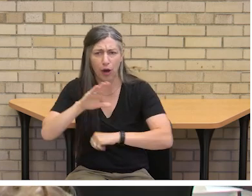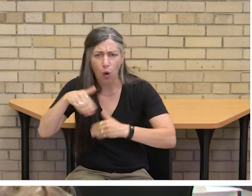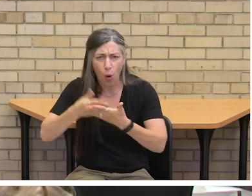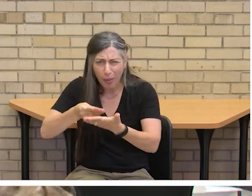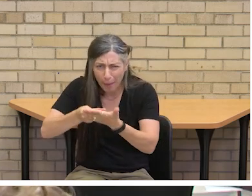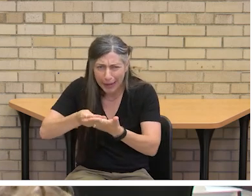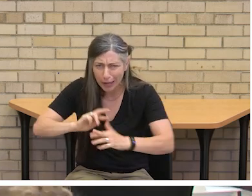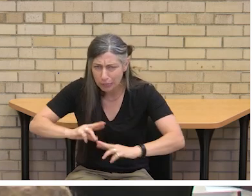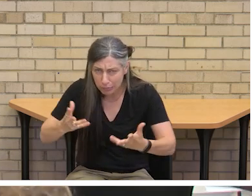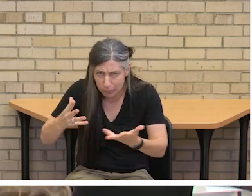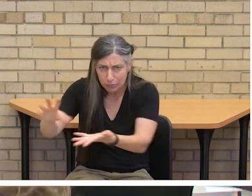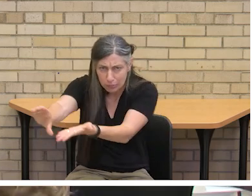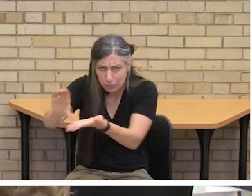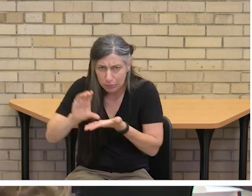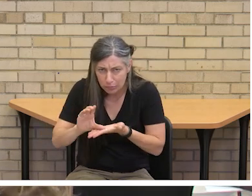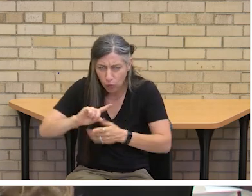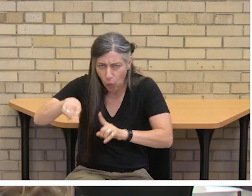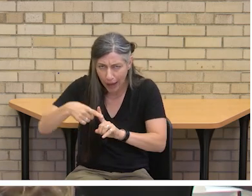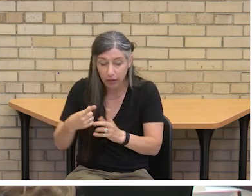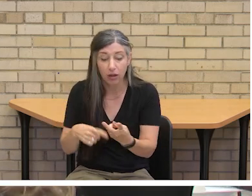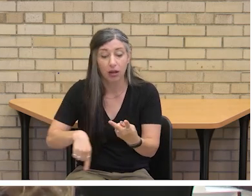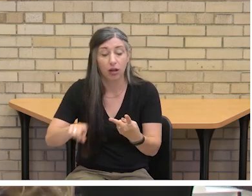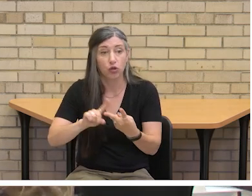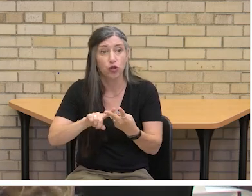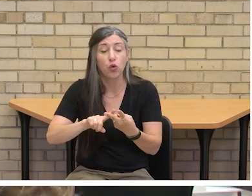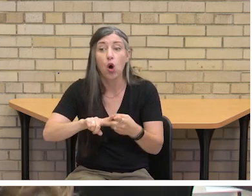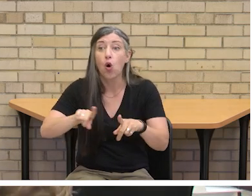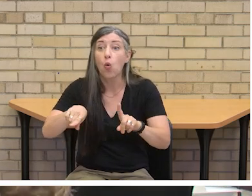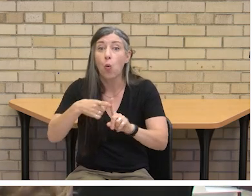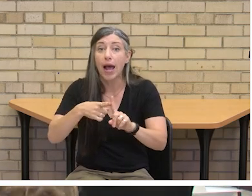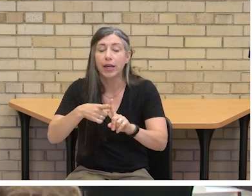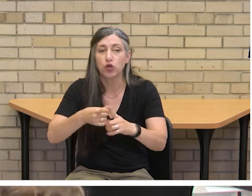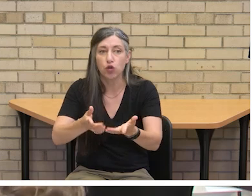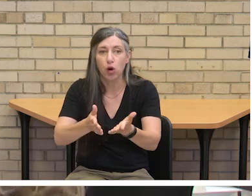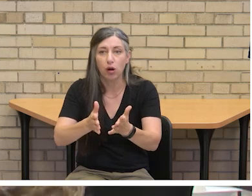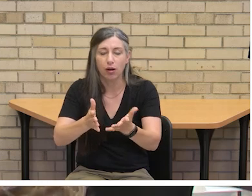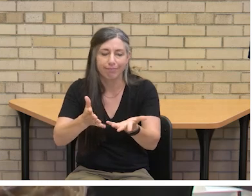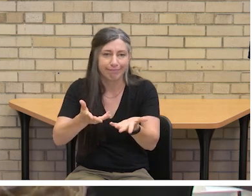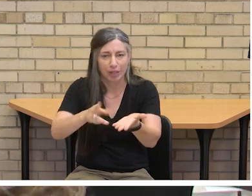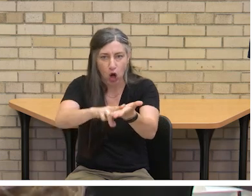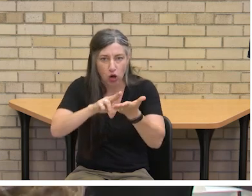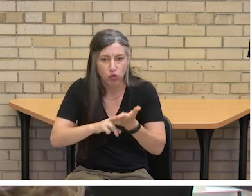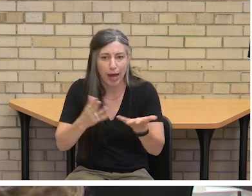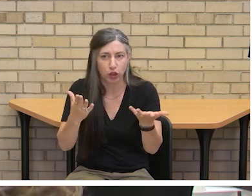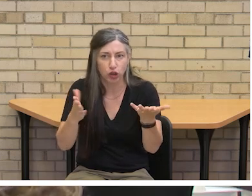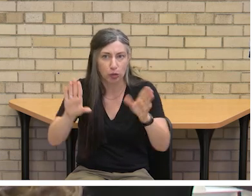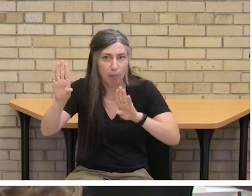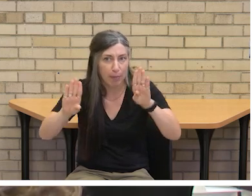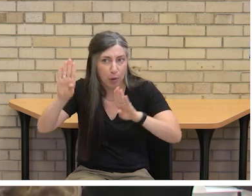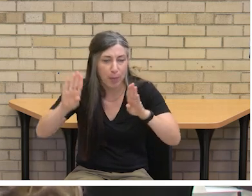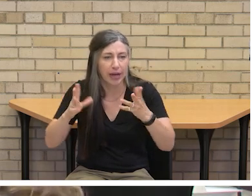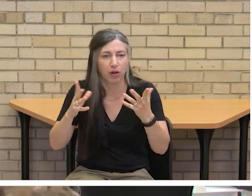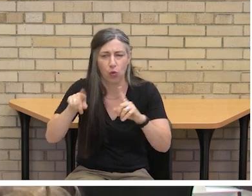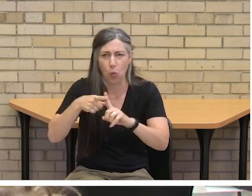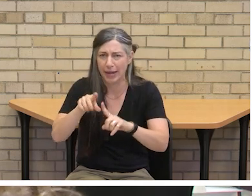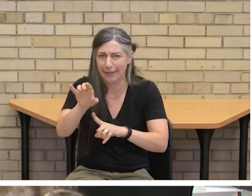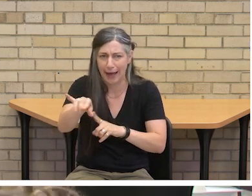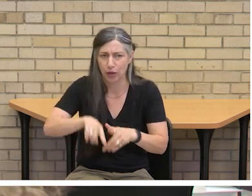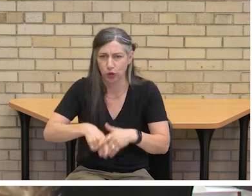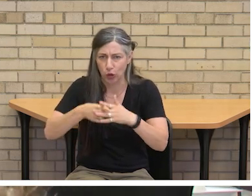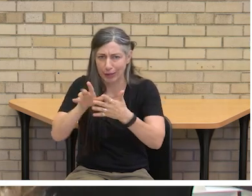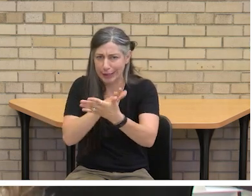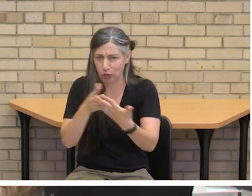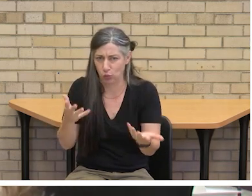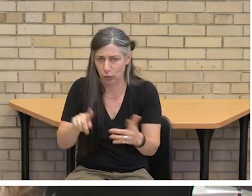infrastructure bill? And was, as part of the bidding process, expedited schedule considered as part of the bid?